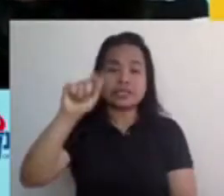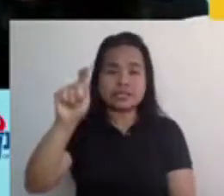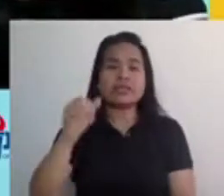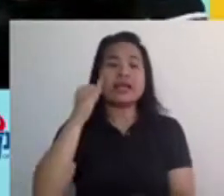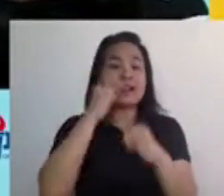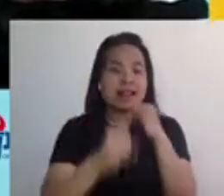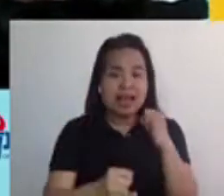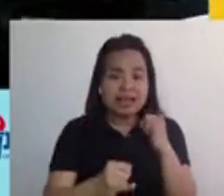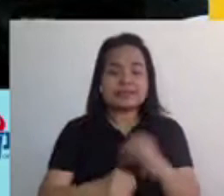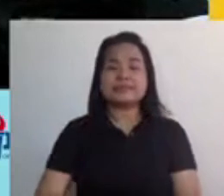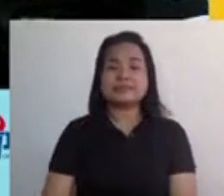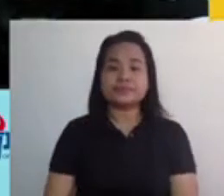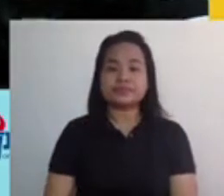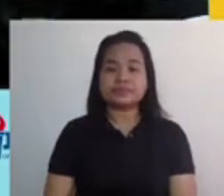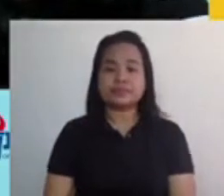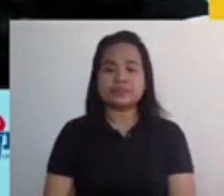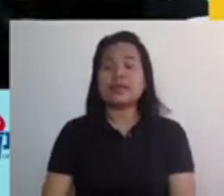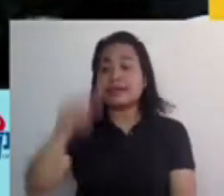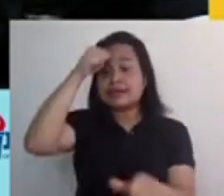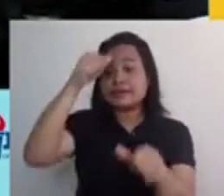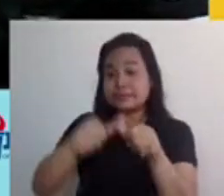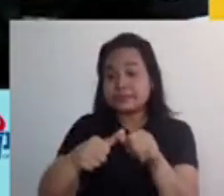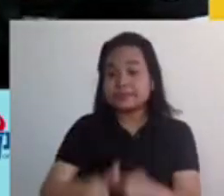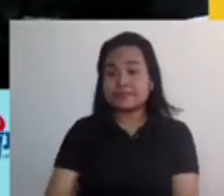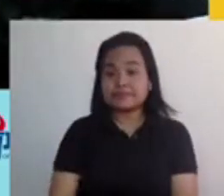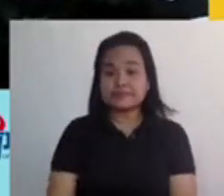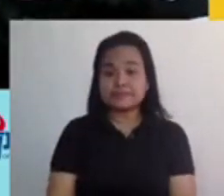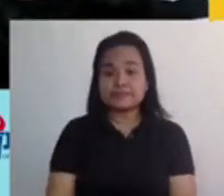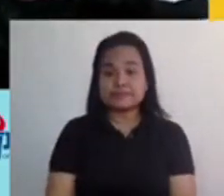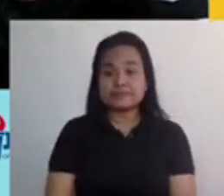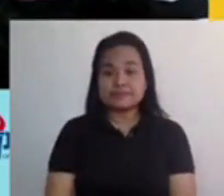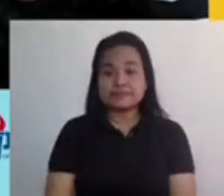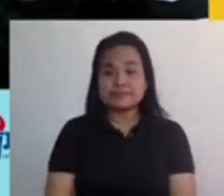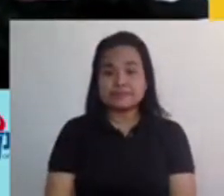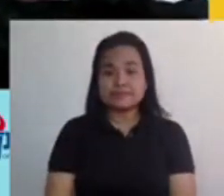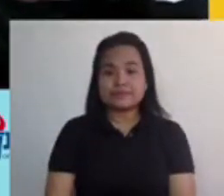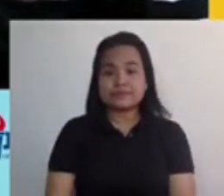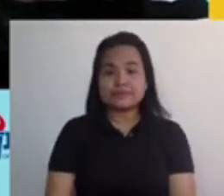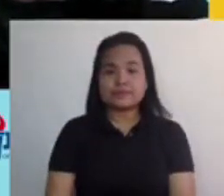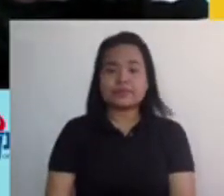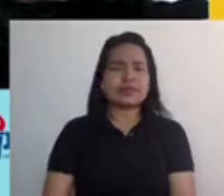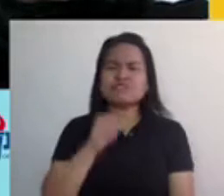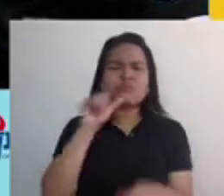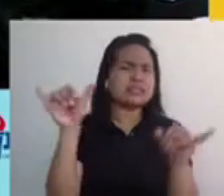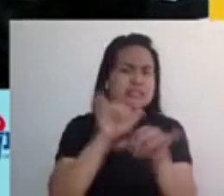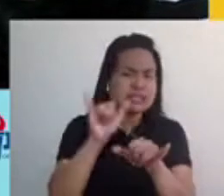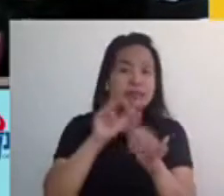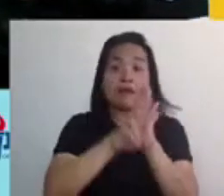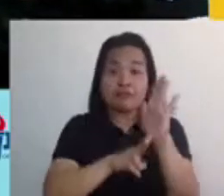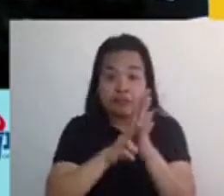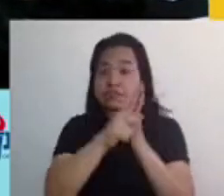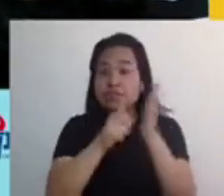another reminder to our teachers. It is not the same. The video lessons or audio lessons